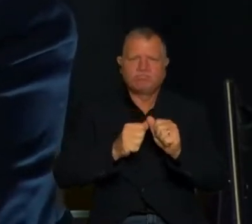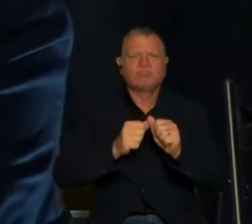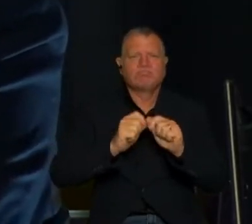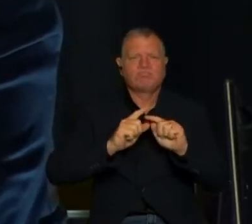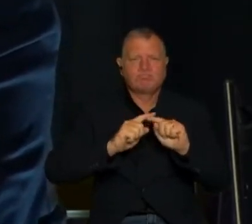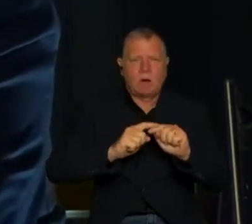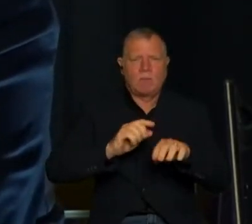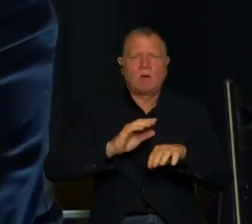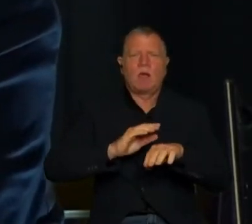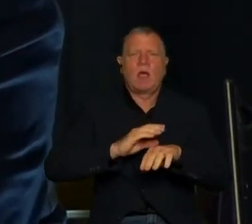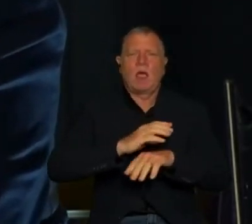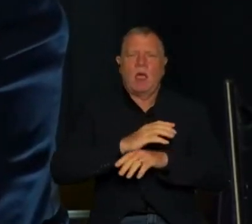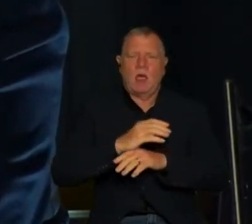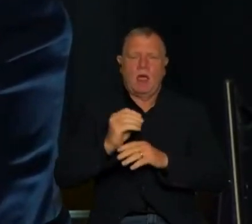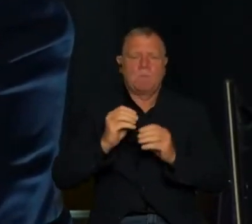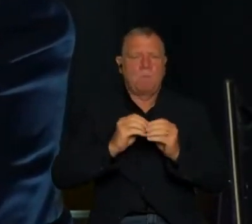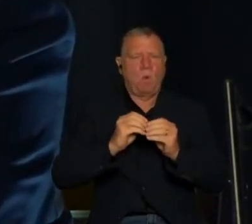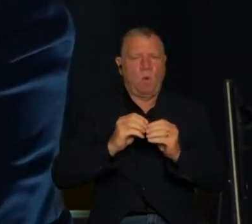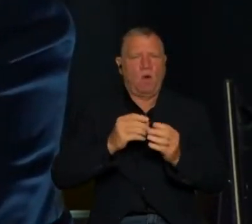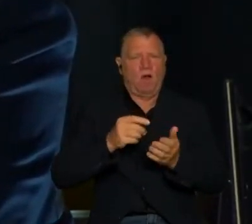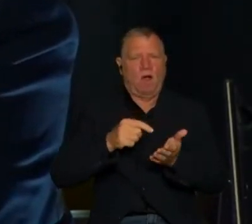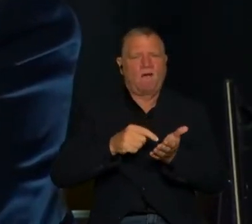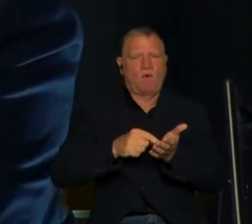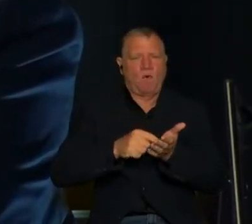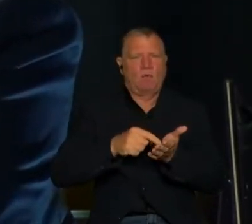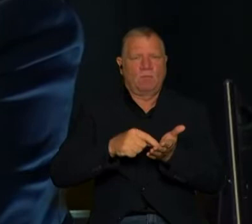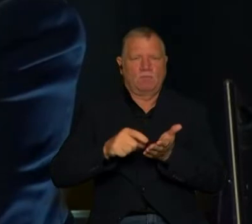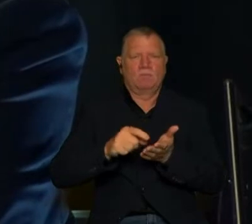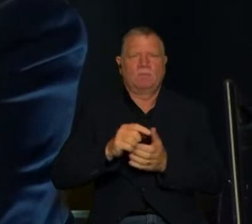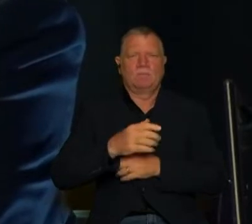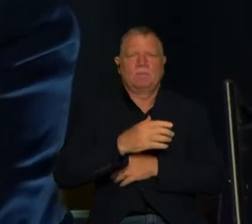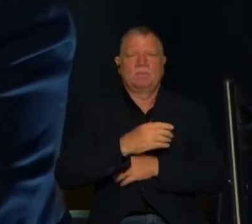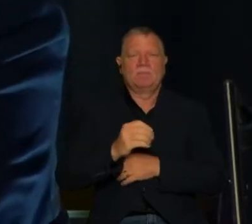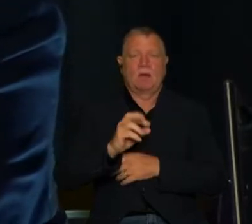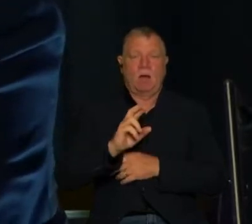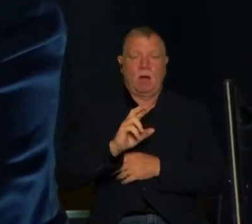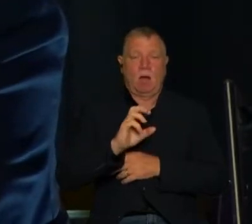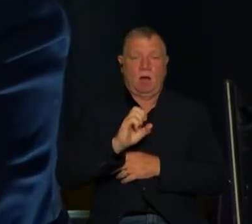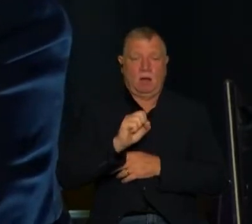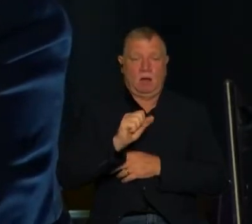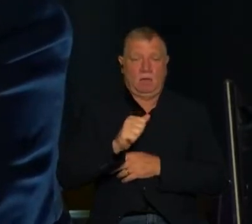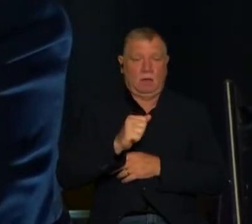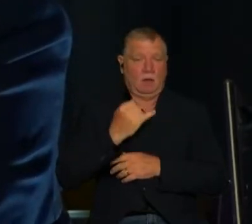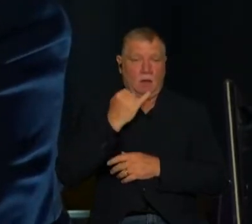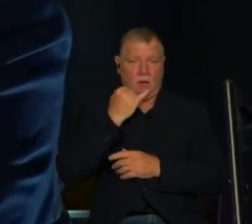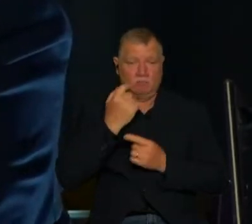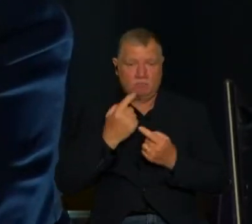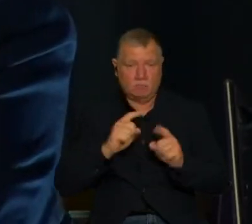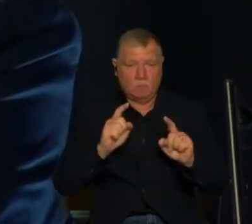affordable. I would contend that had the RSA been in place 5 years ago,